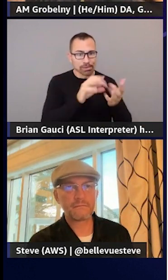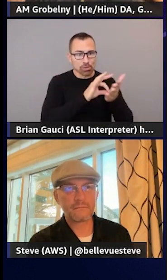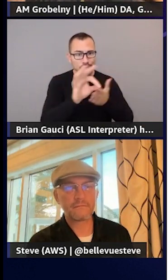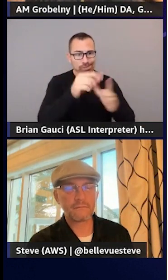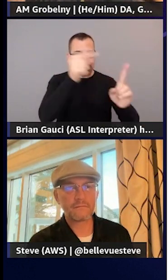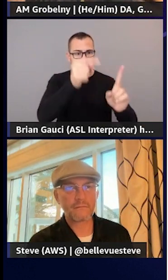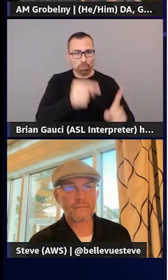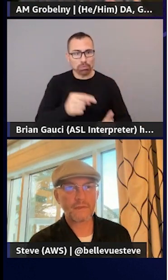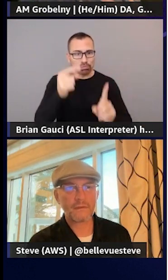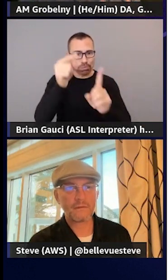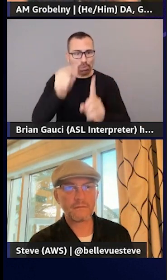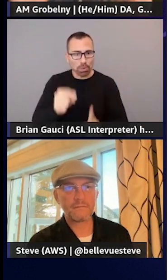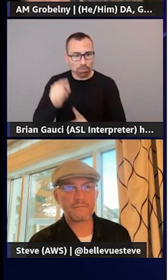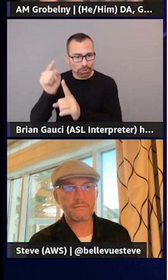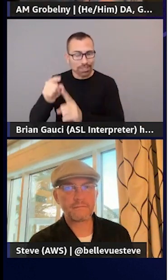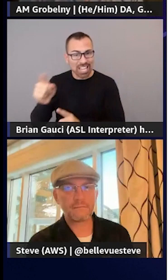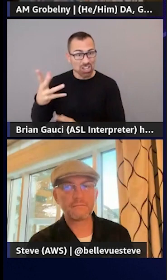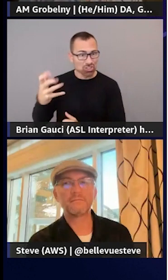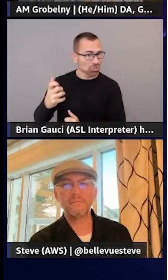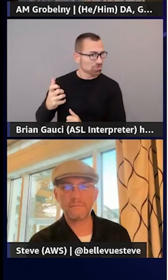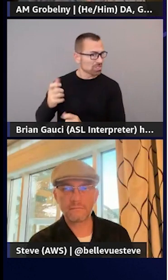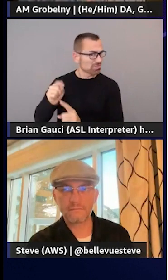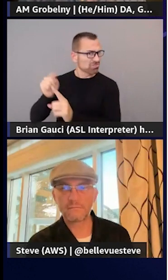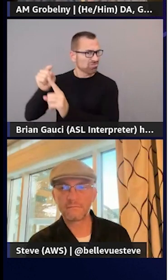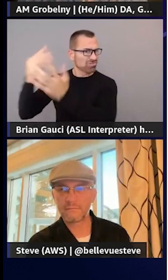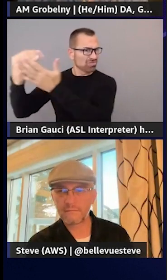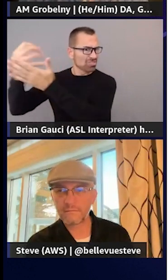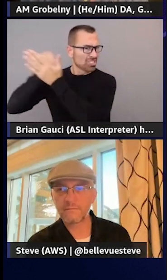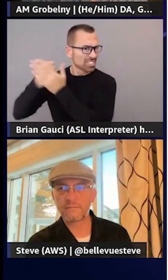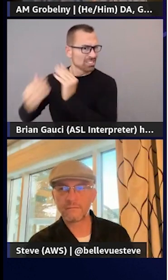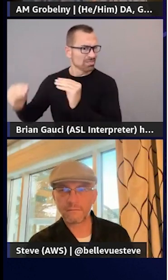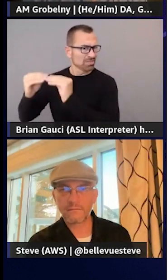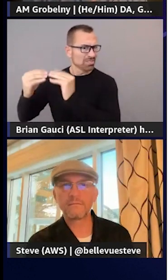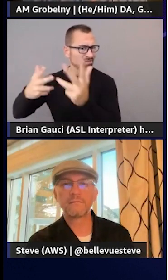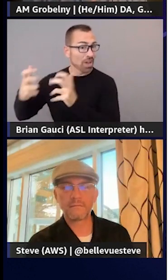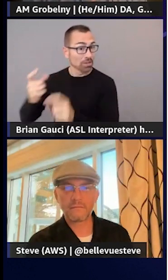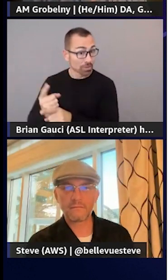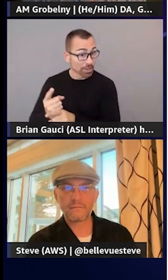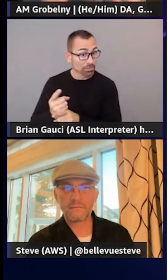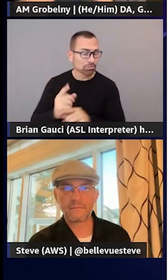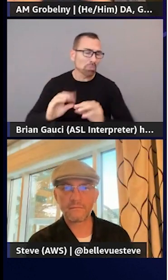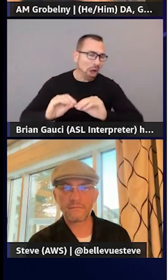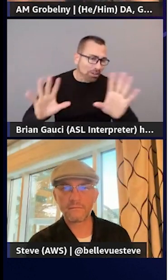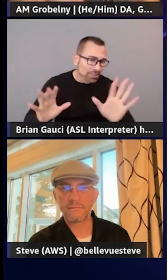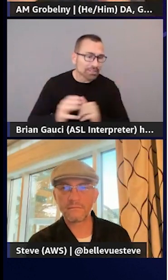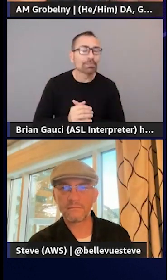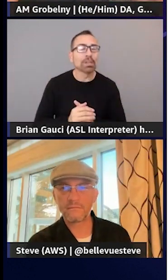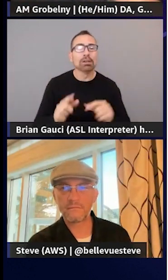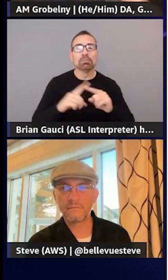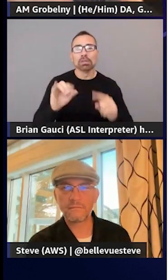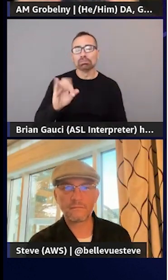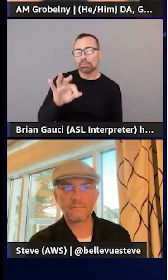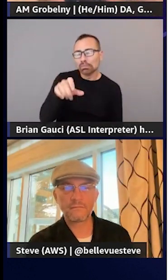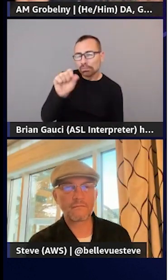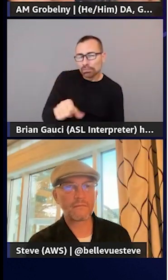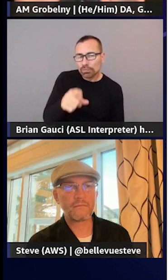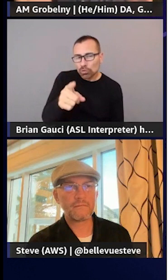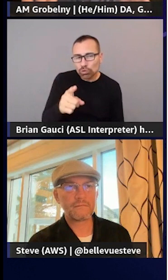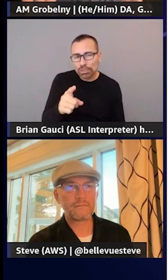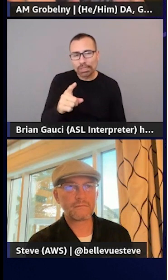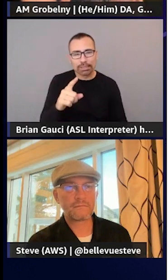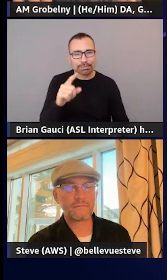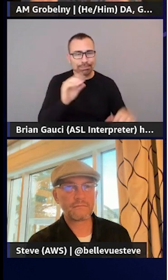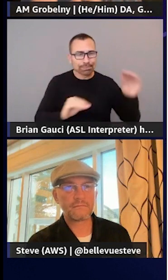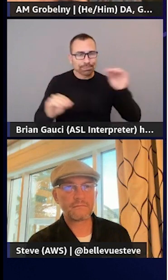more points faster. Seems pretty obvious, right? But if you can, navigate around